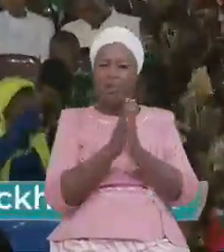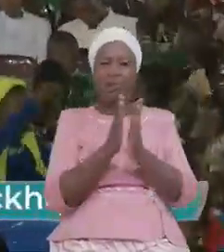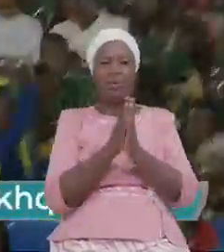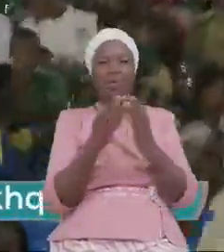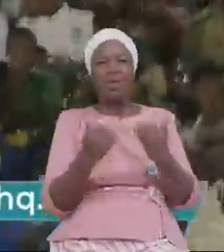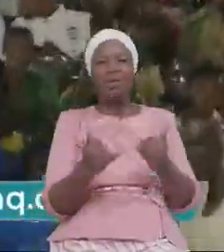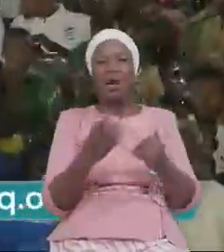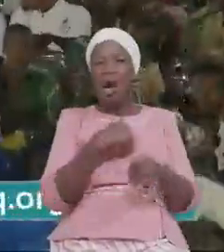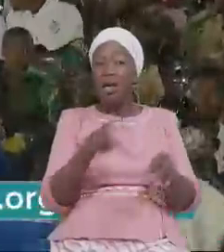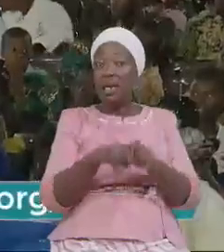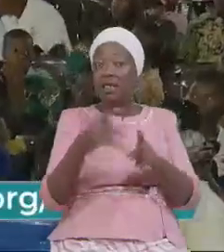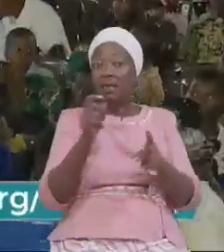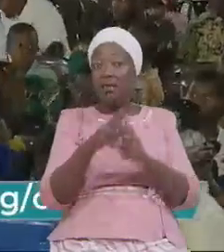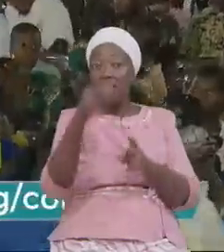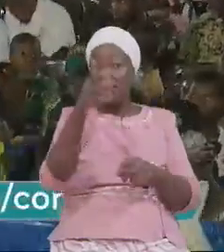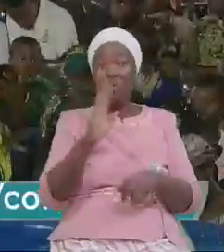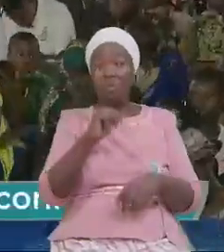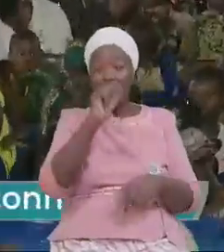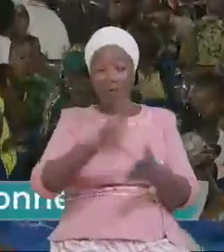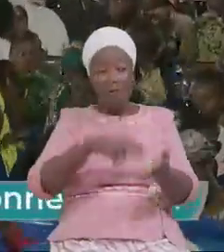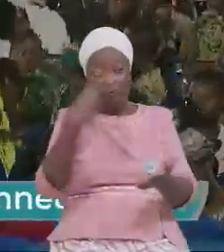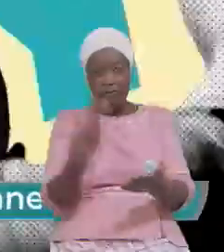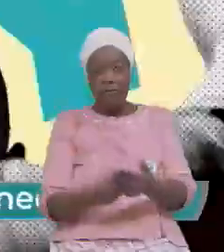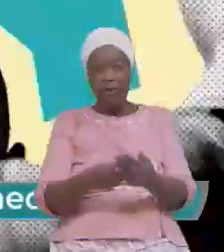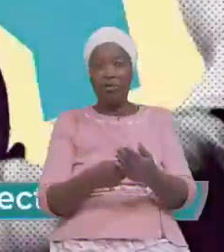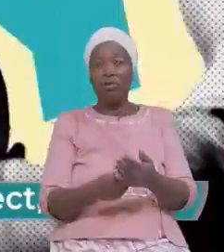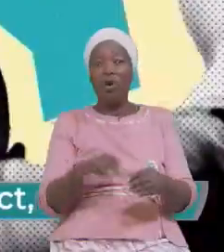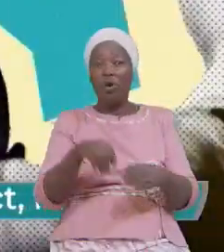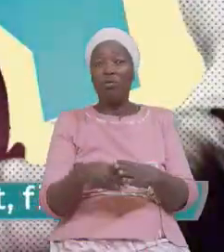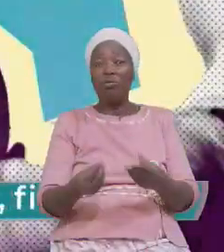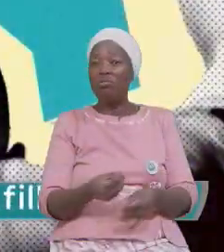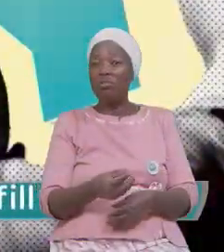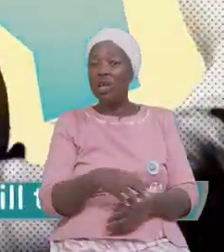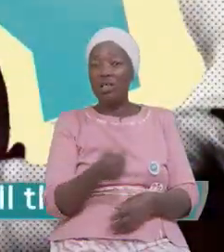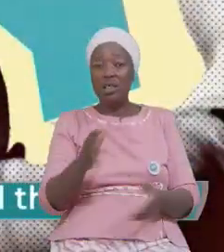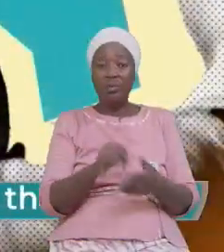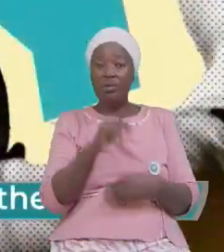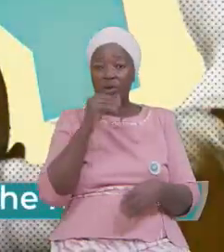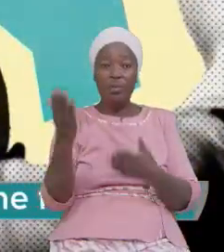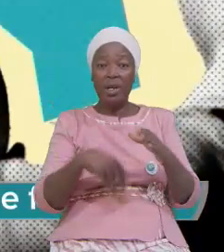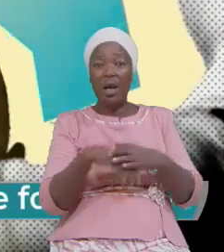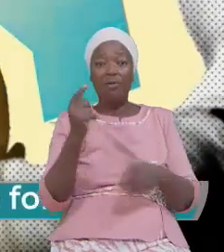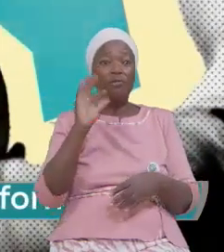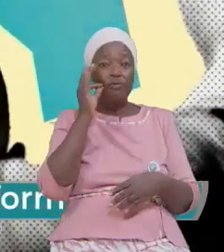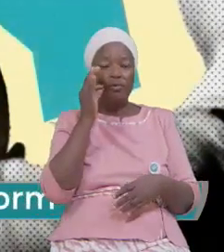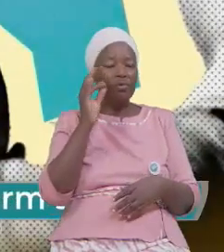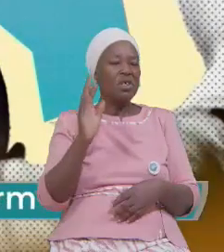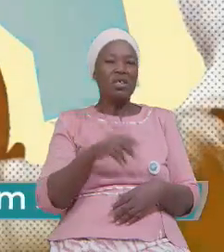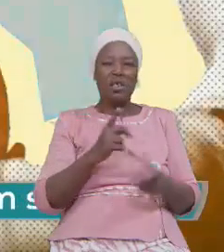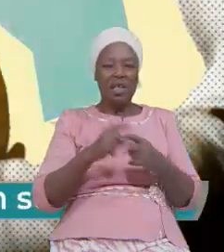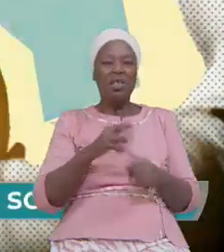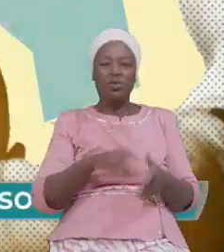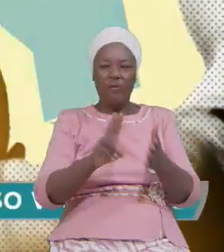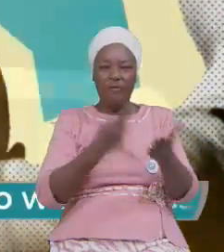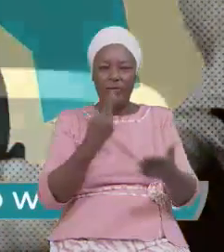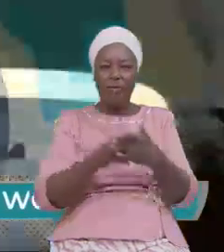come forth, at the end of the final amen, the peace of God that passeth